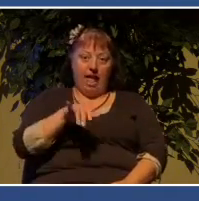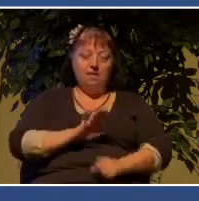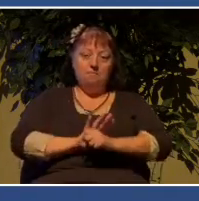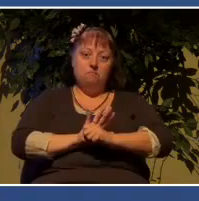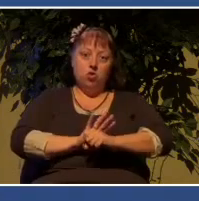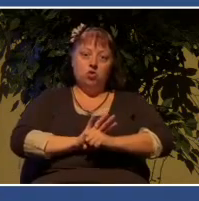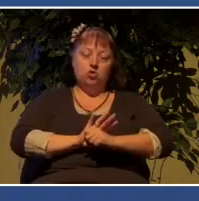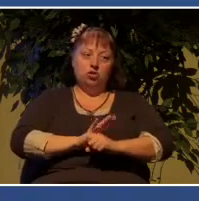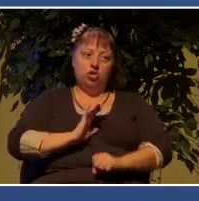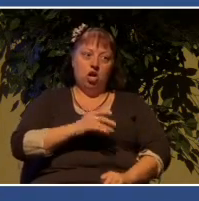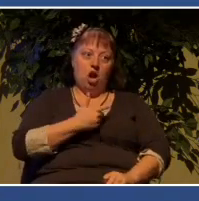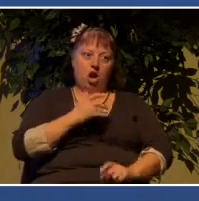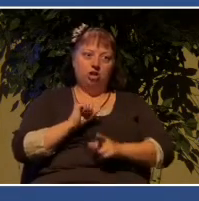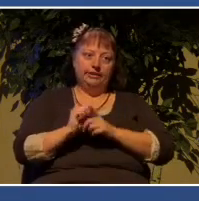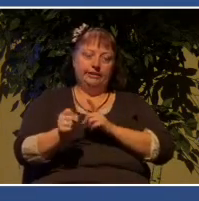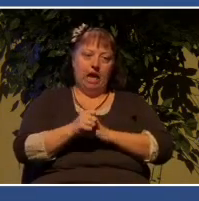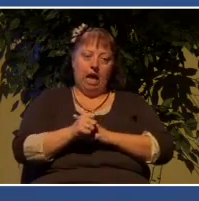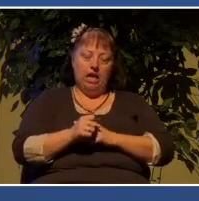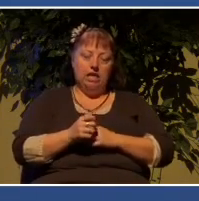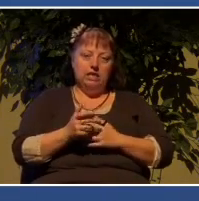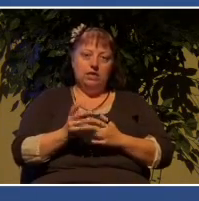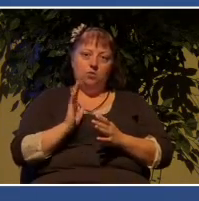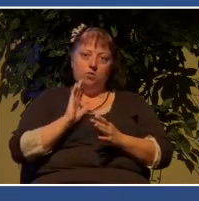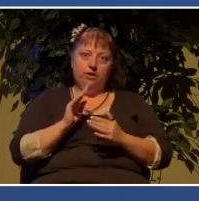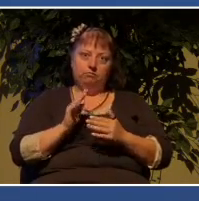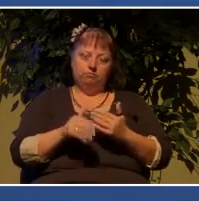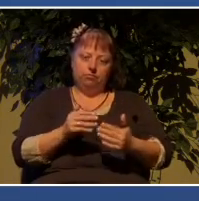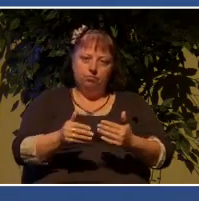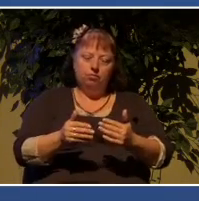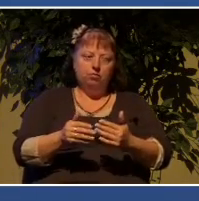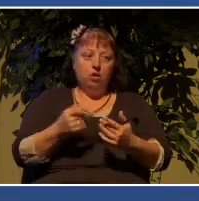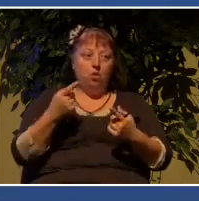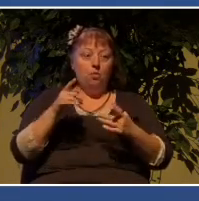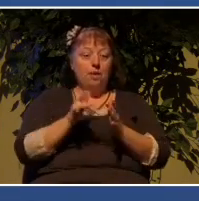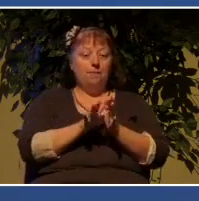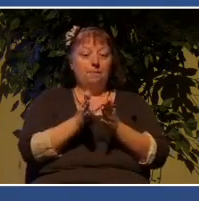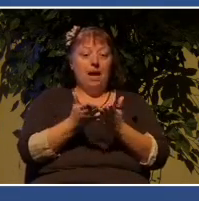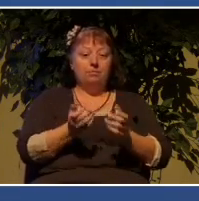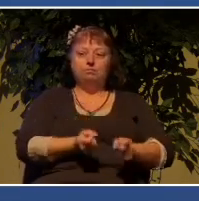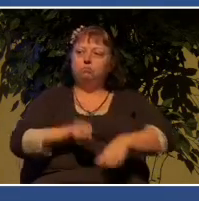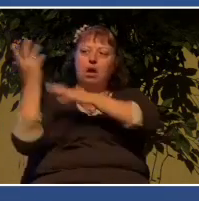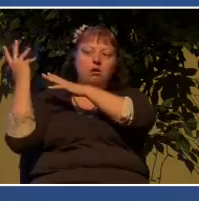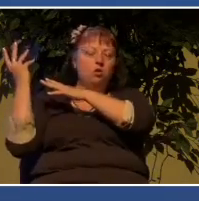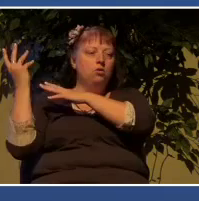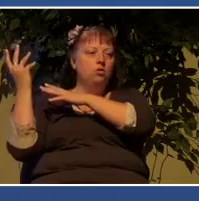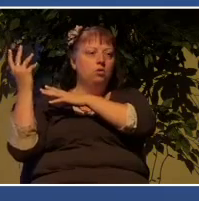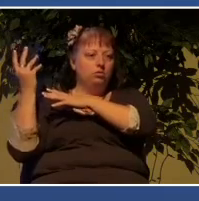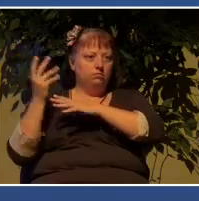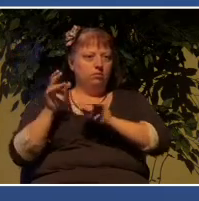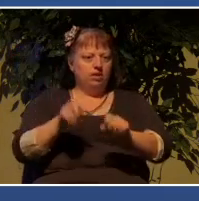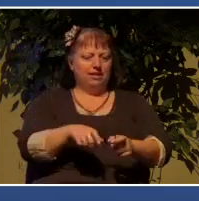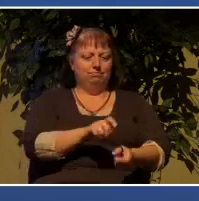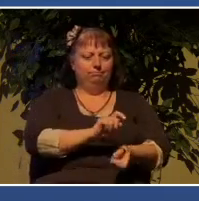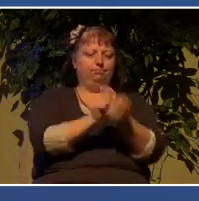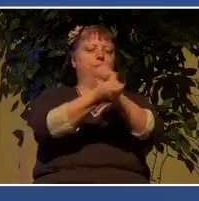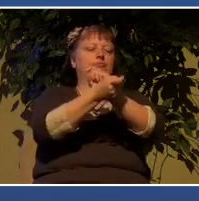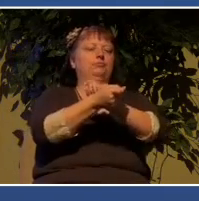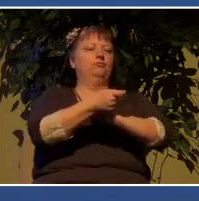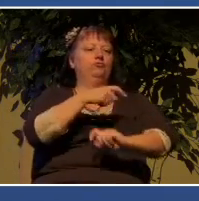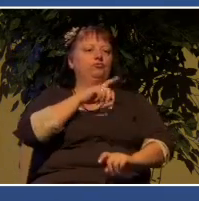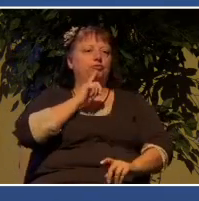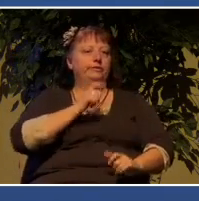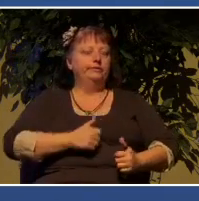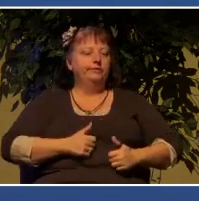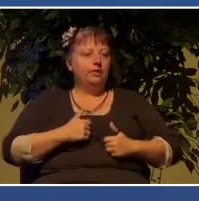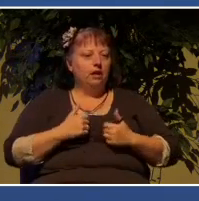society will go. Because once you throw scripture out of the window, you can redefine reality on